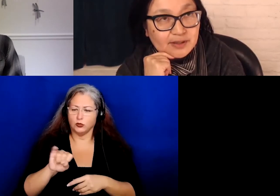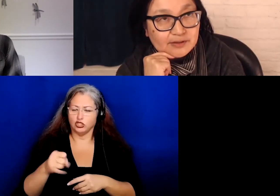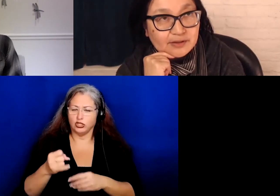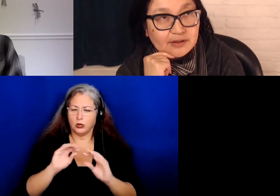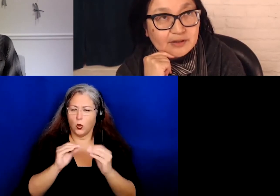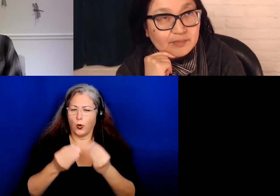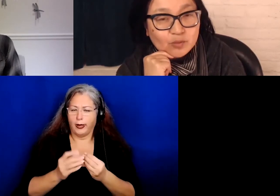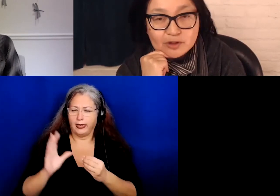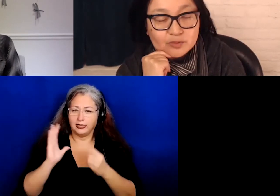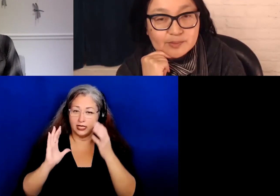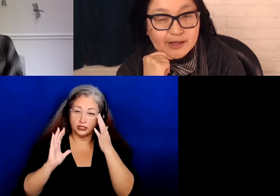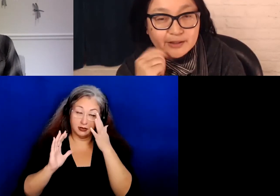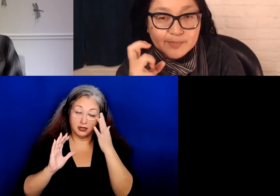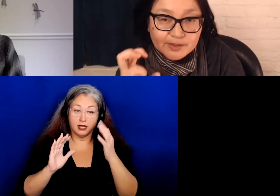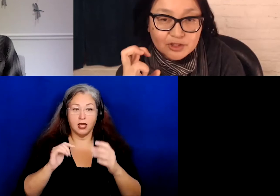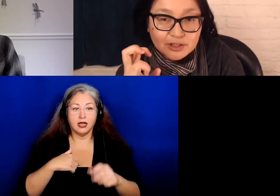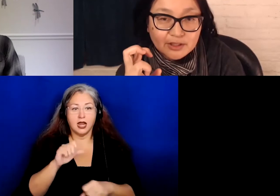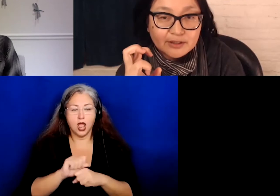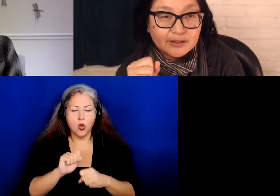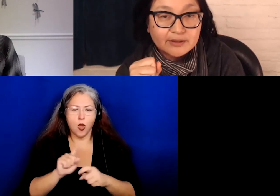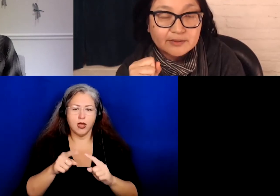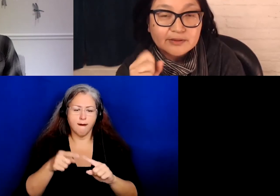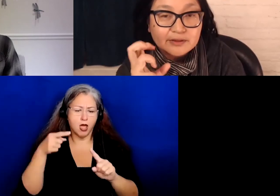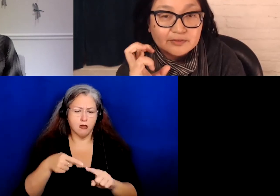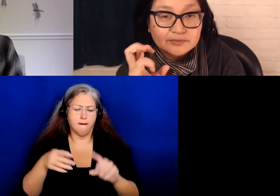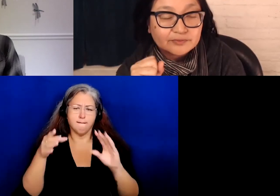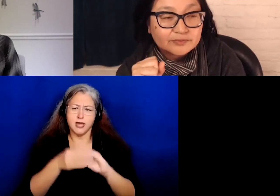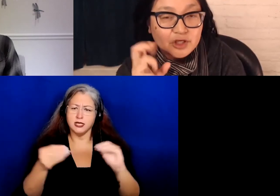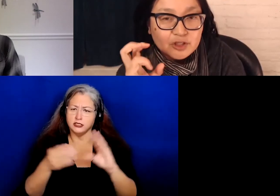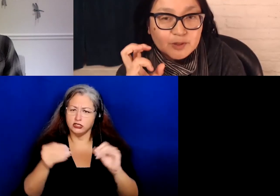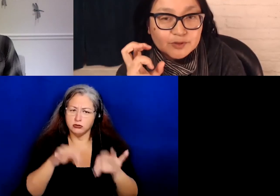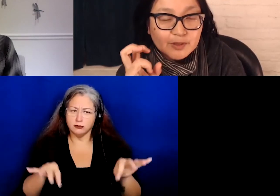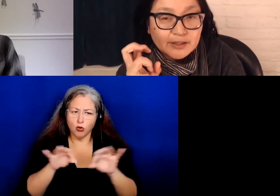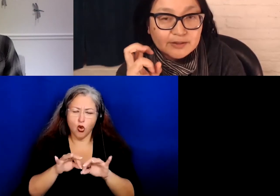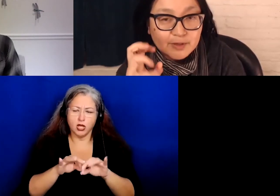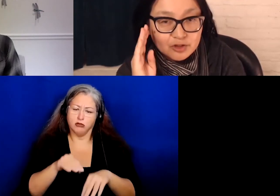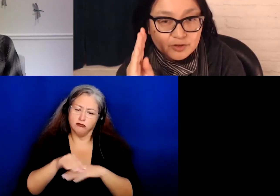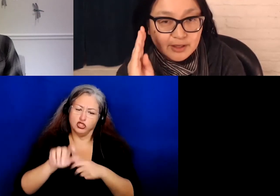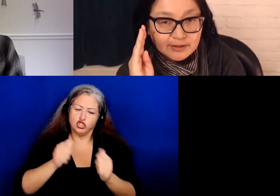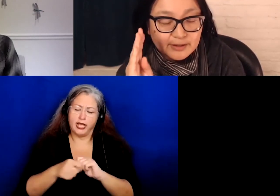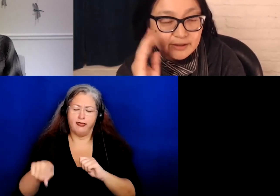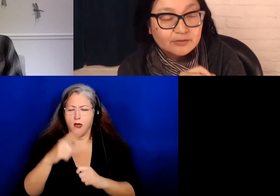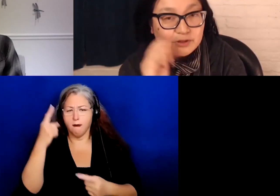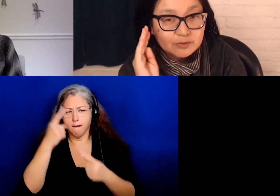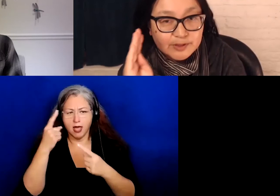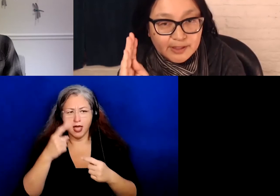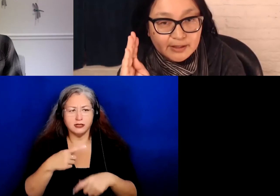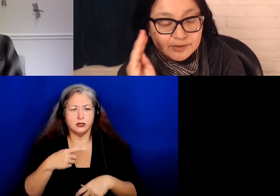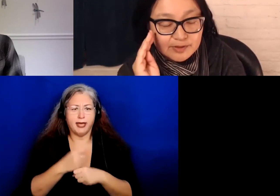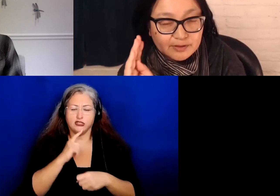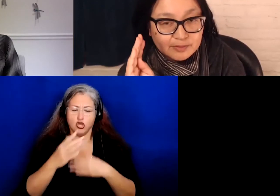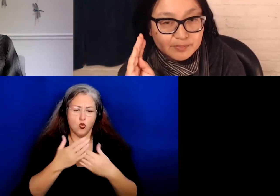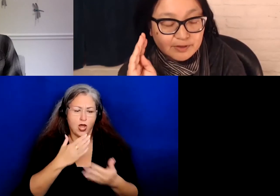organizations, and my work was about like messaging and like, changing people's minds, making sure that like whatever we